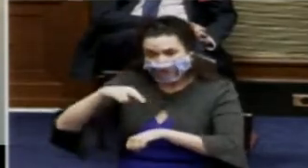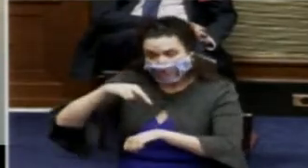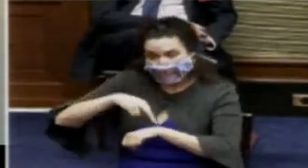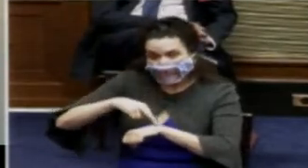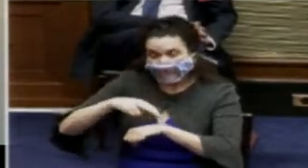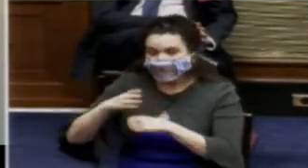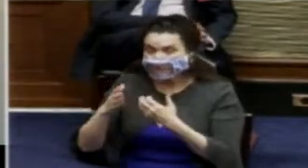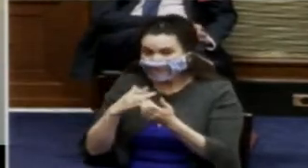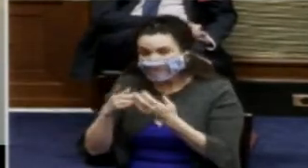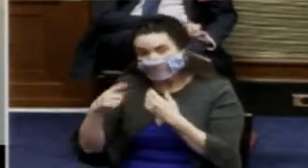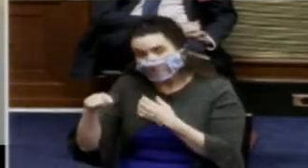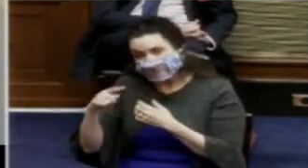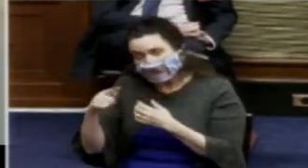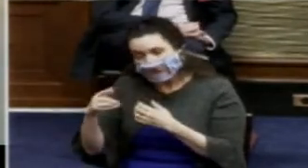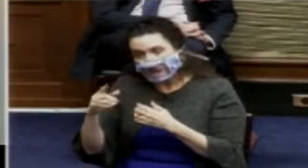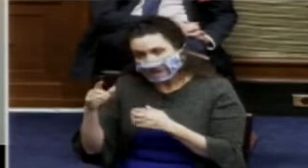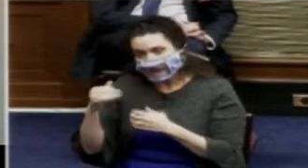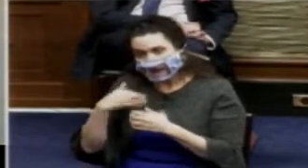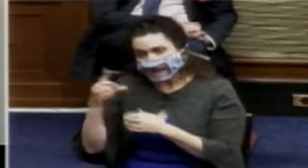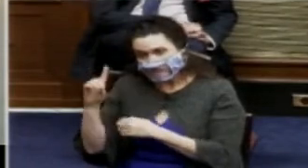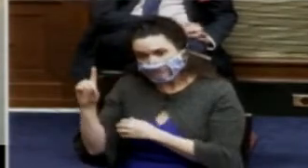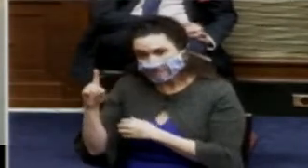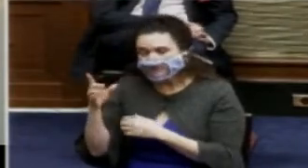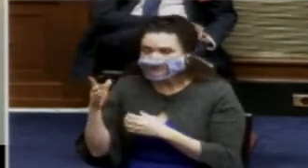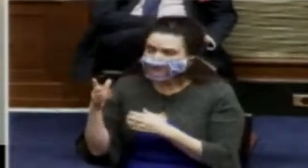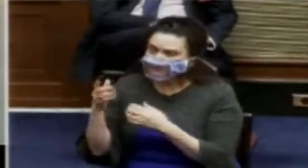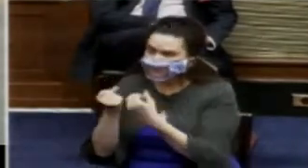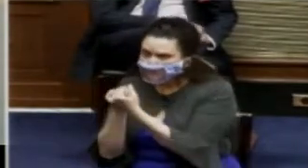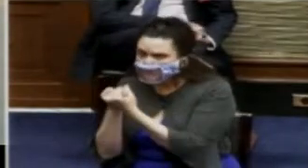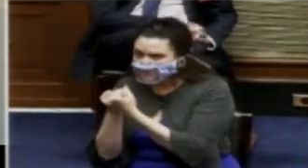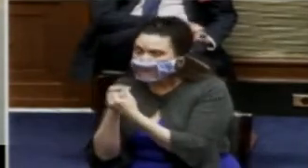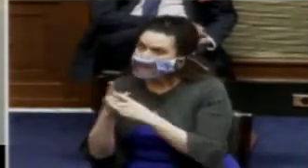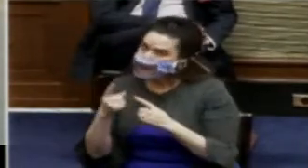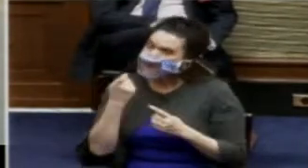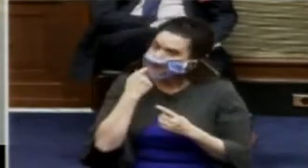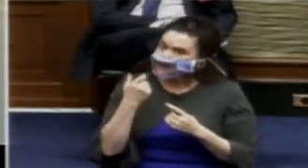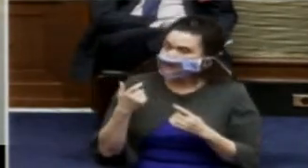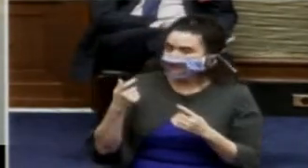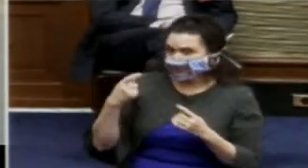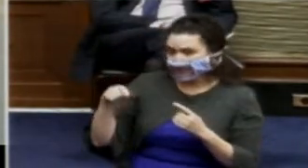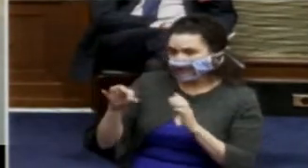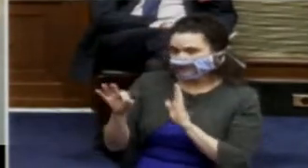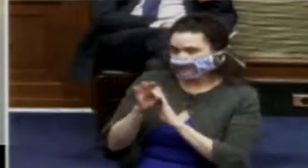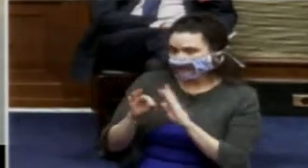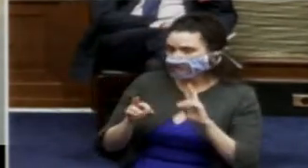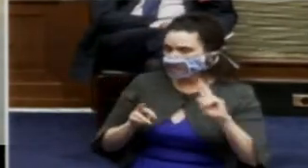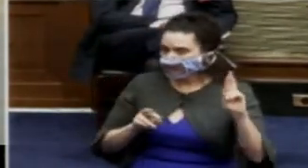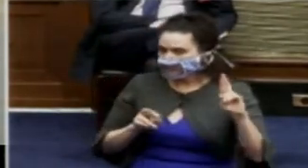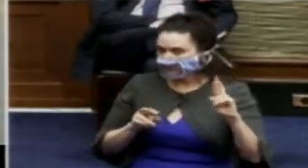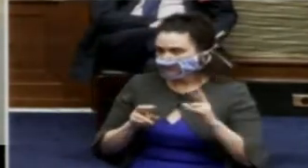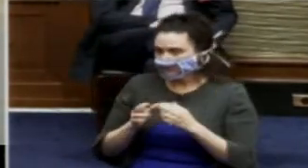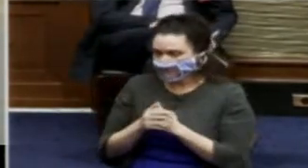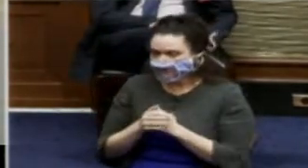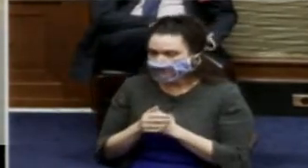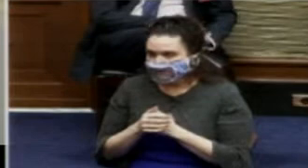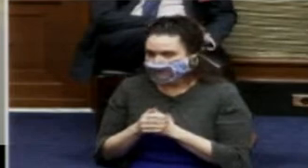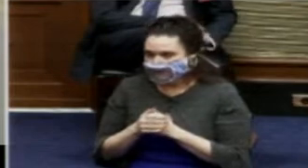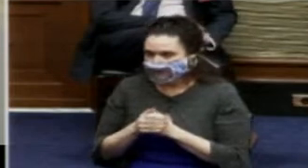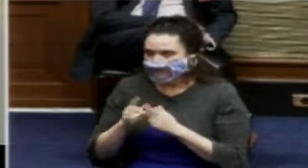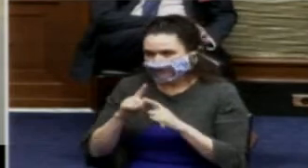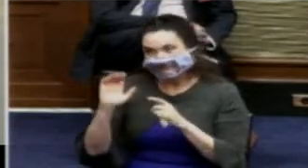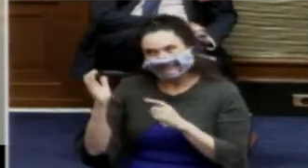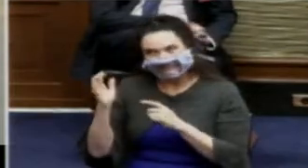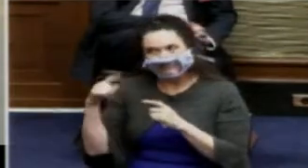had Republican governors recently. So I suspect that is why we're not hearing a bill about Puerto Rican statehood right now, but rather Washington,